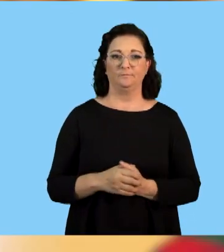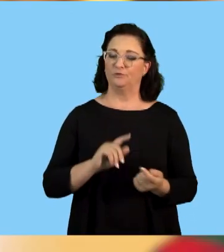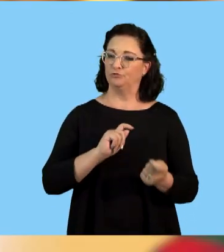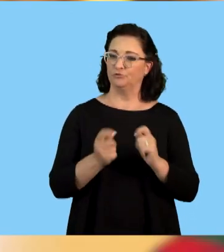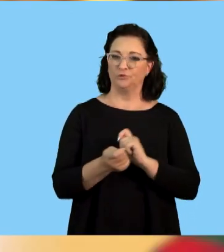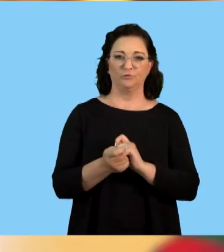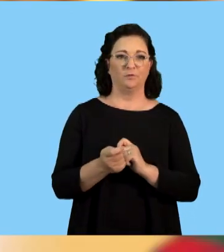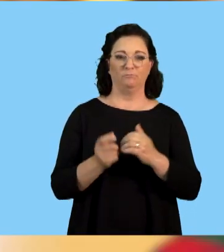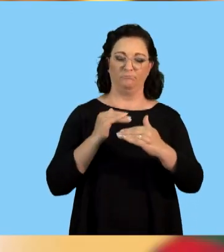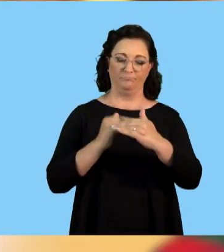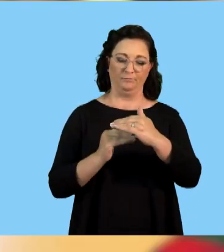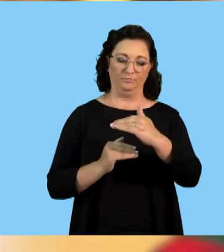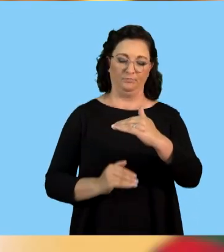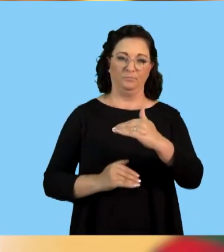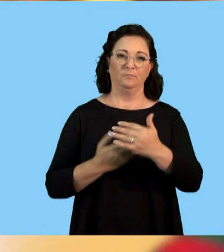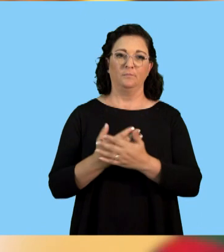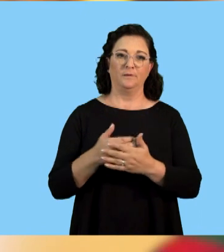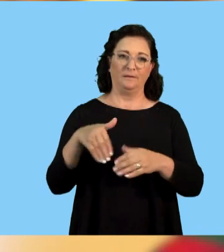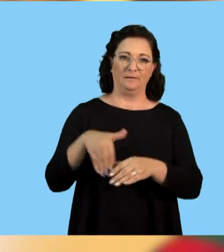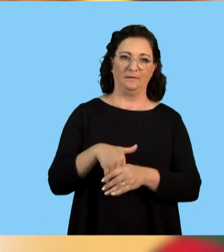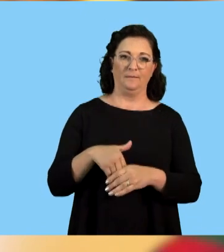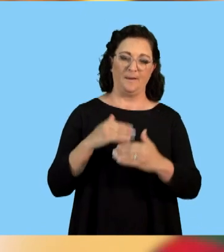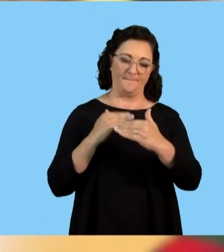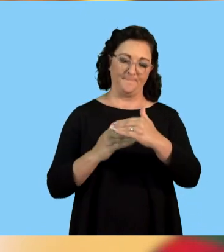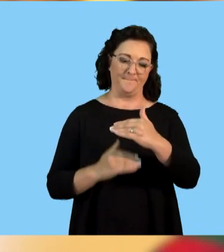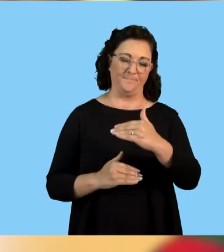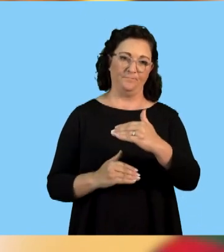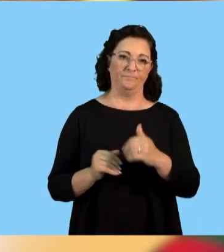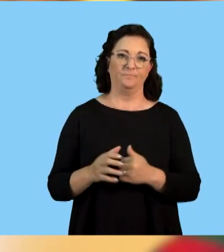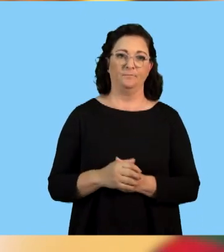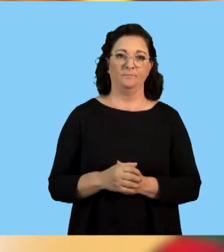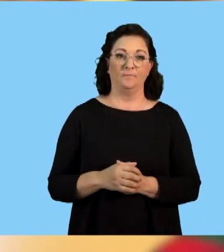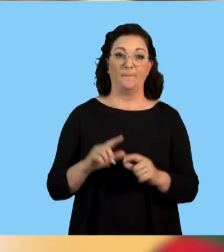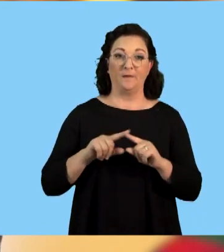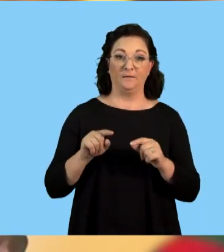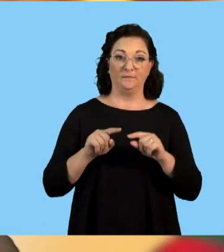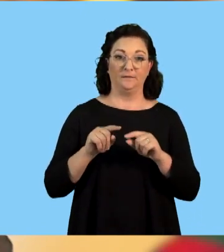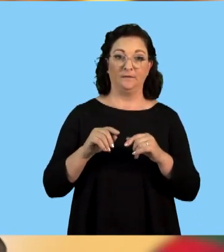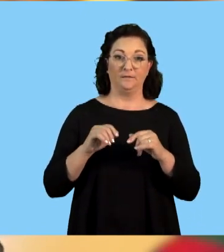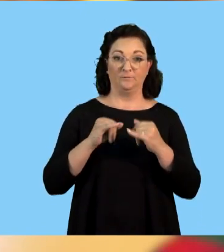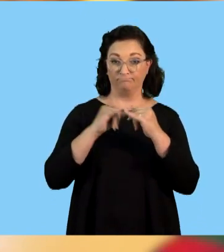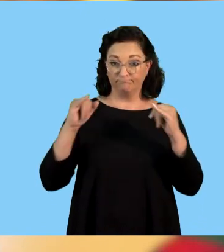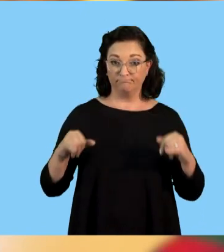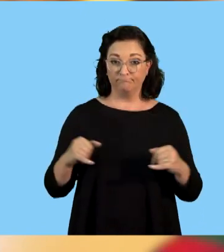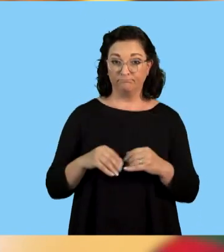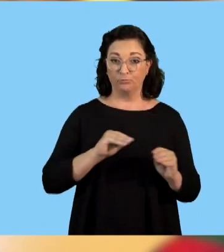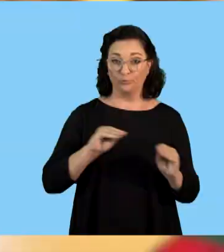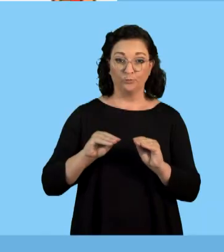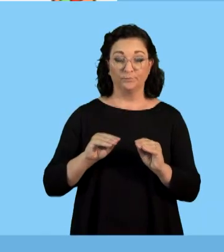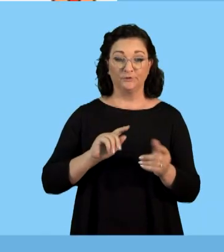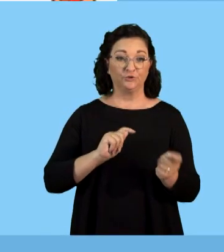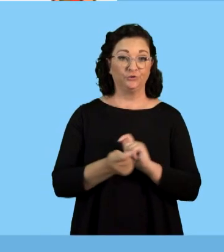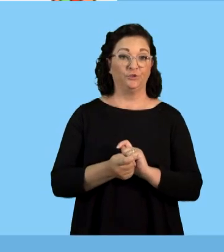circuit is not going to change if I add more cells in parallel. So the current will not be changed if I